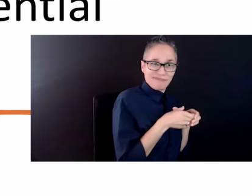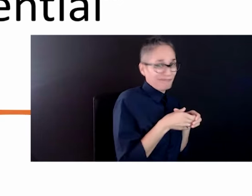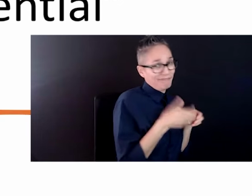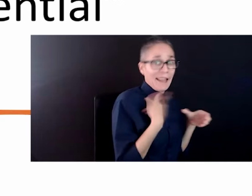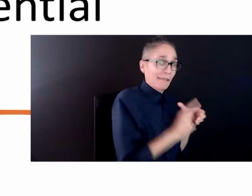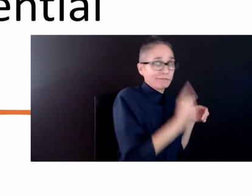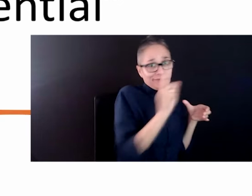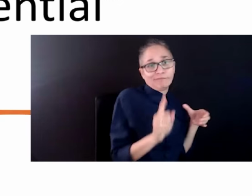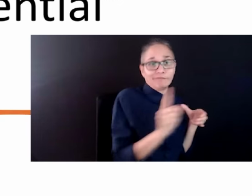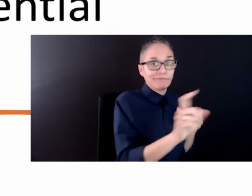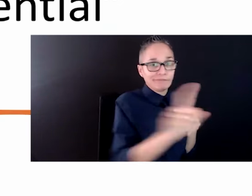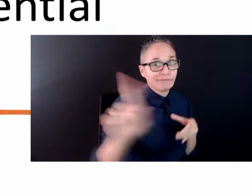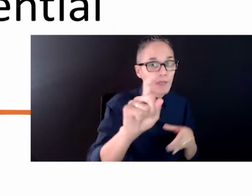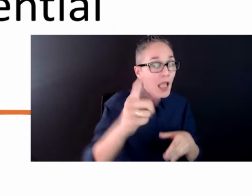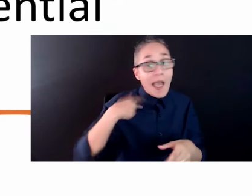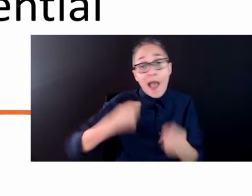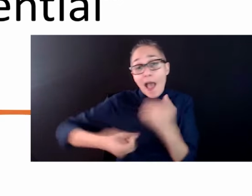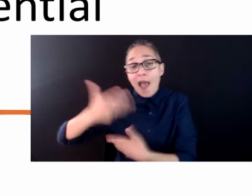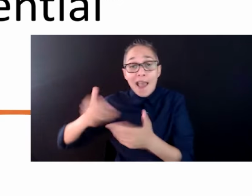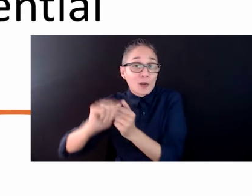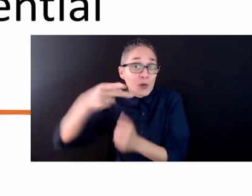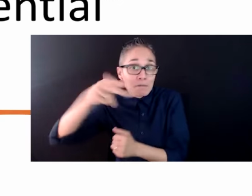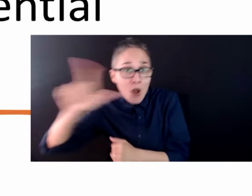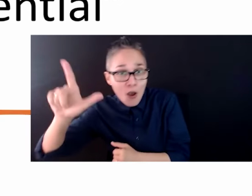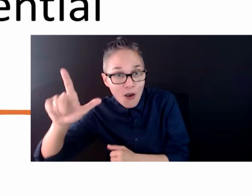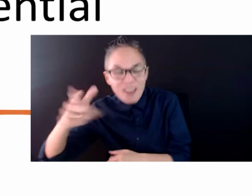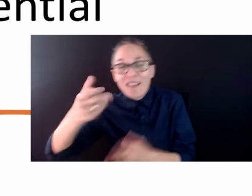I'm out there. So I hang out with Paul too. Hang